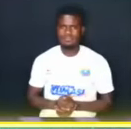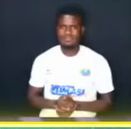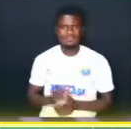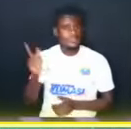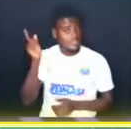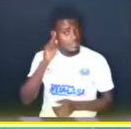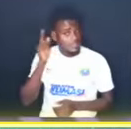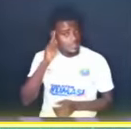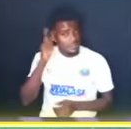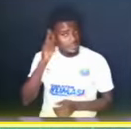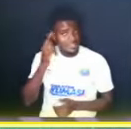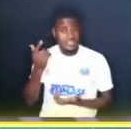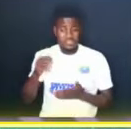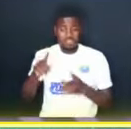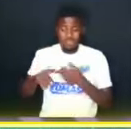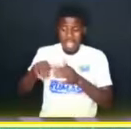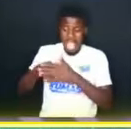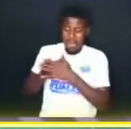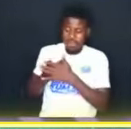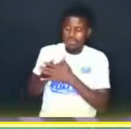Let's listen to his justification,